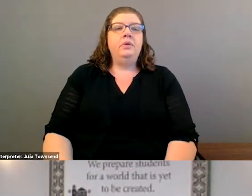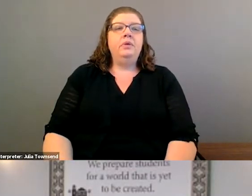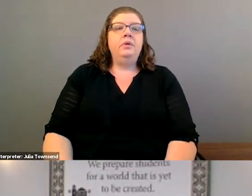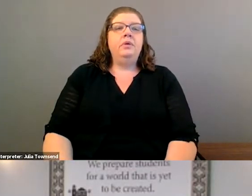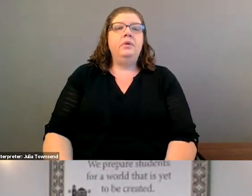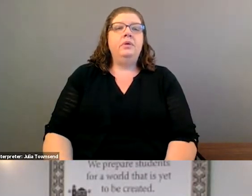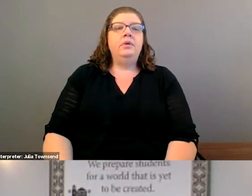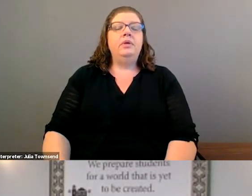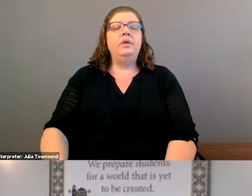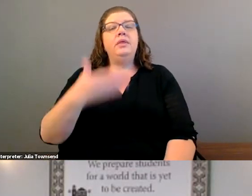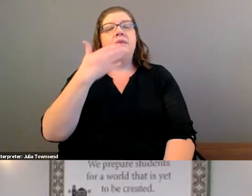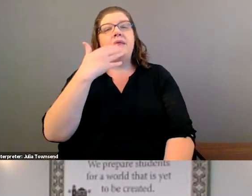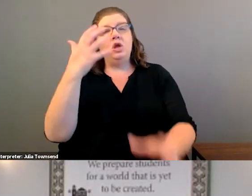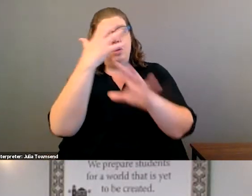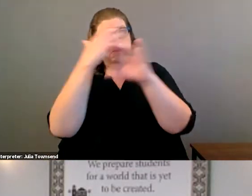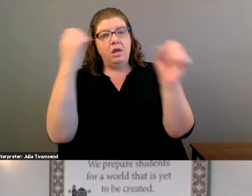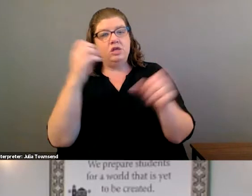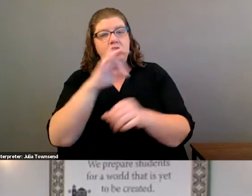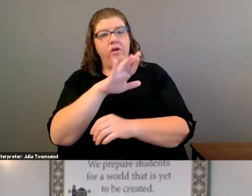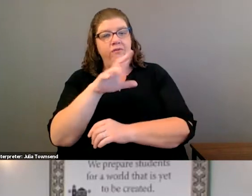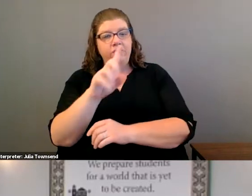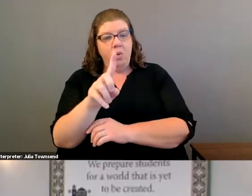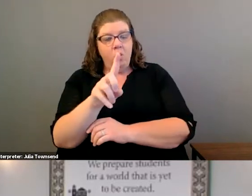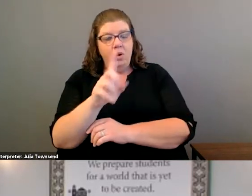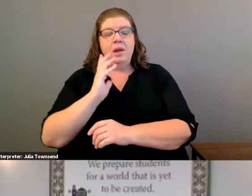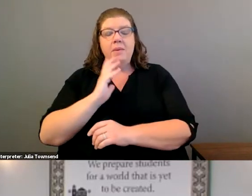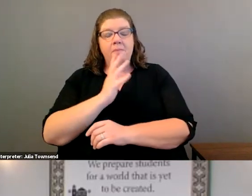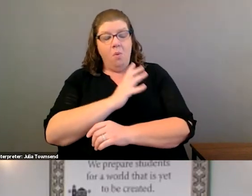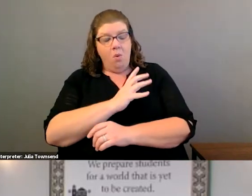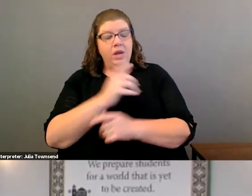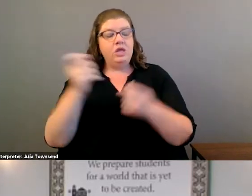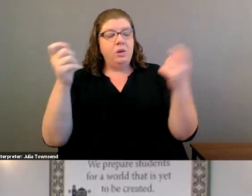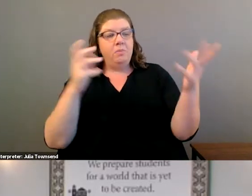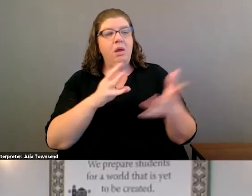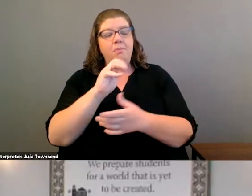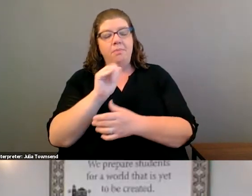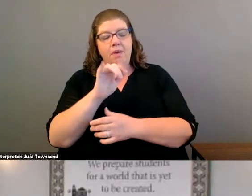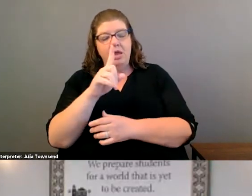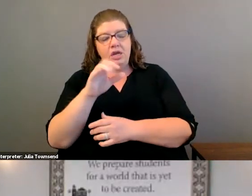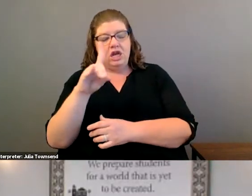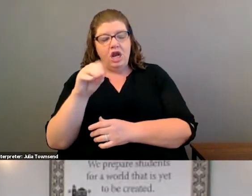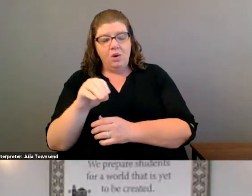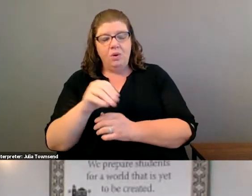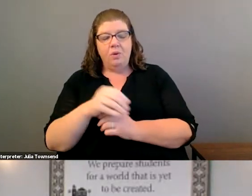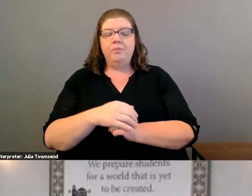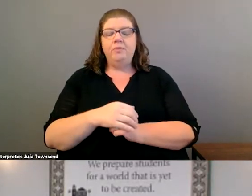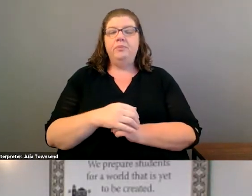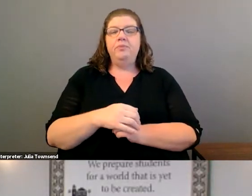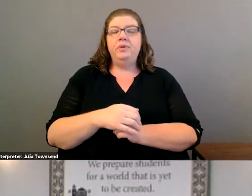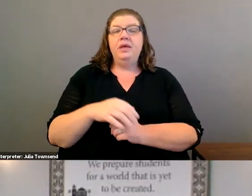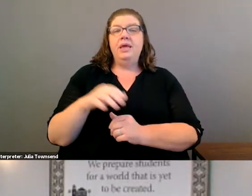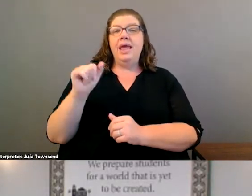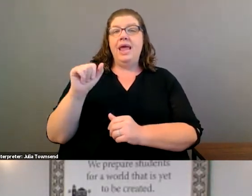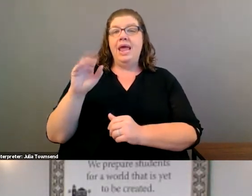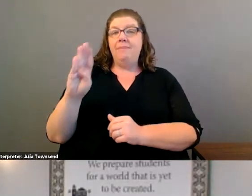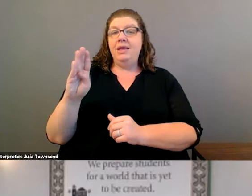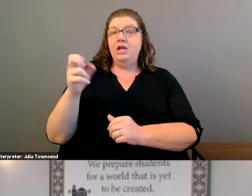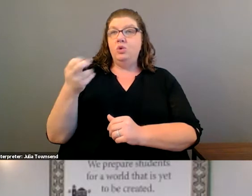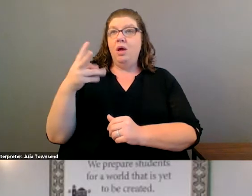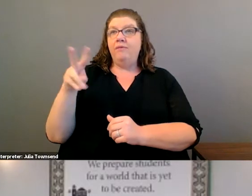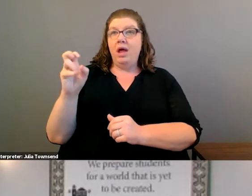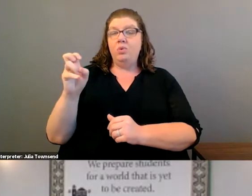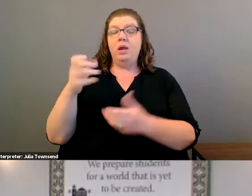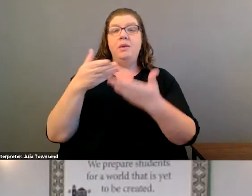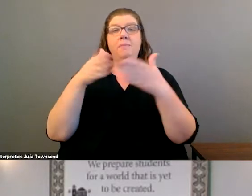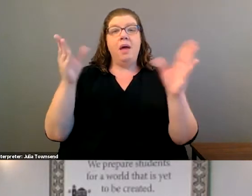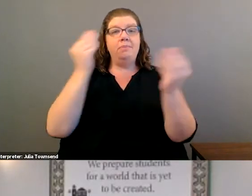Thank you, President Ford, board members, and Superintendent Maldonado. The AB 1200 public